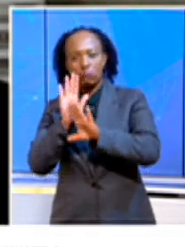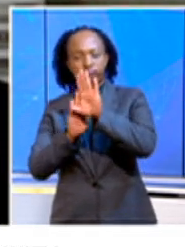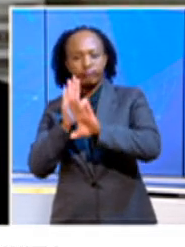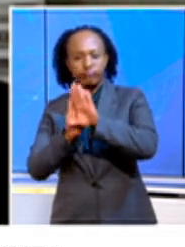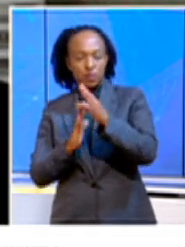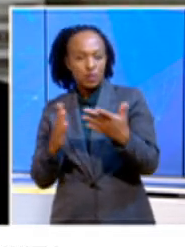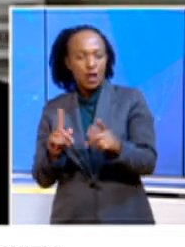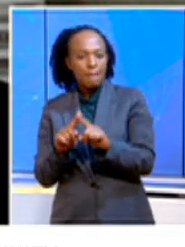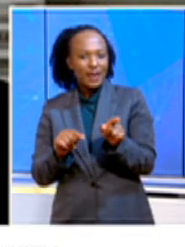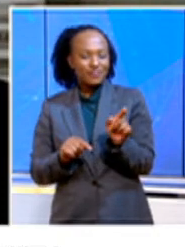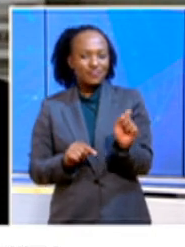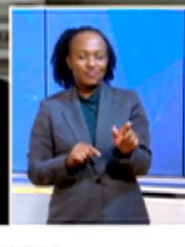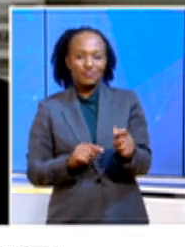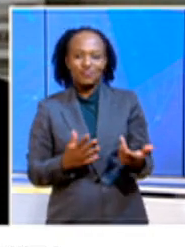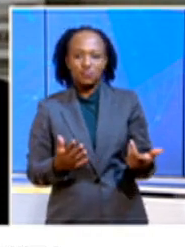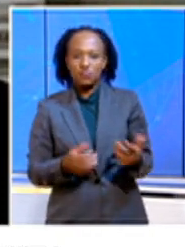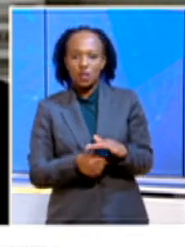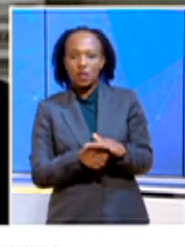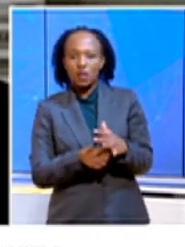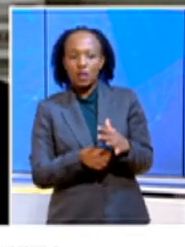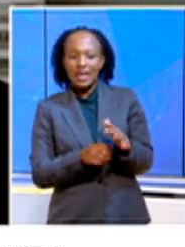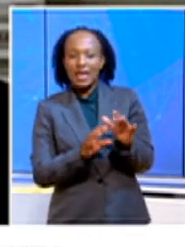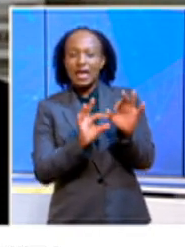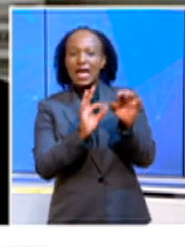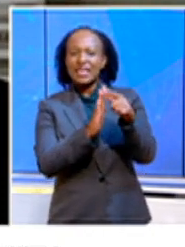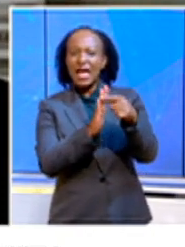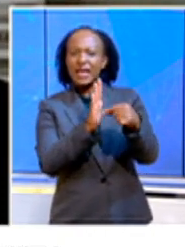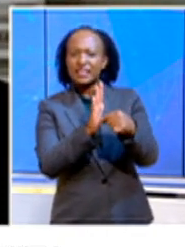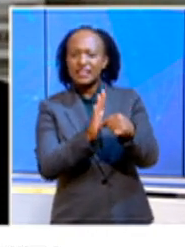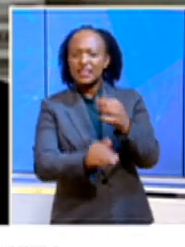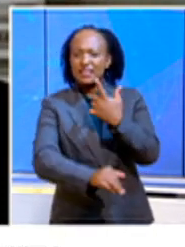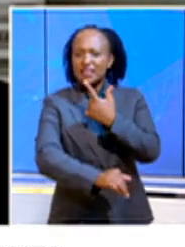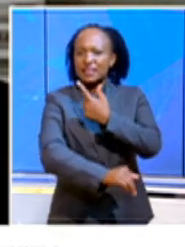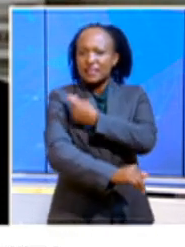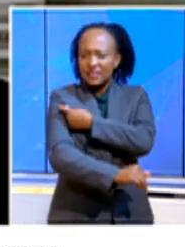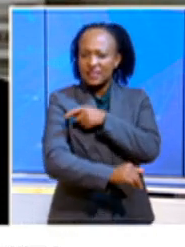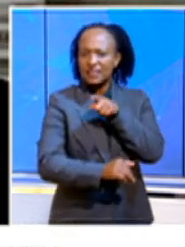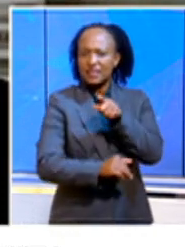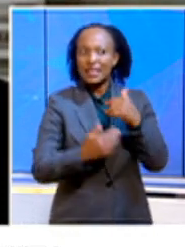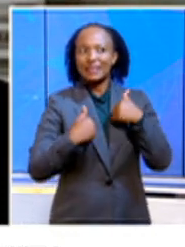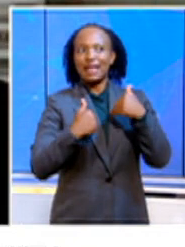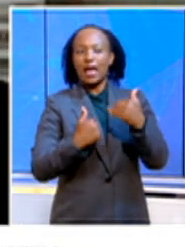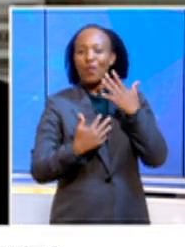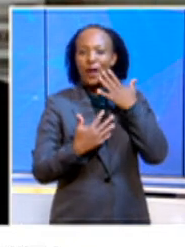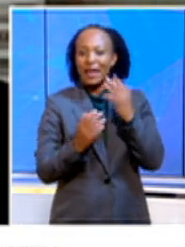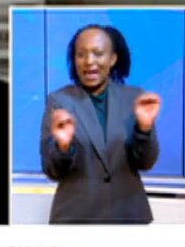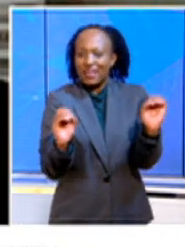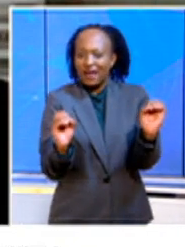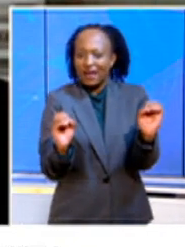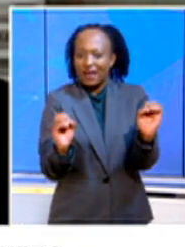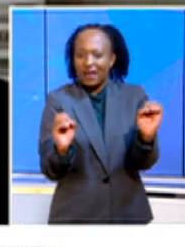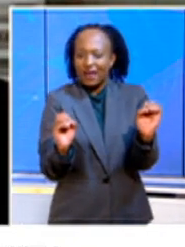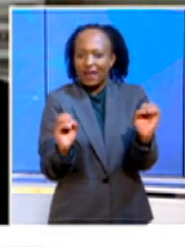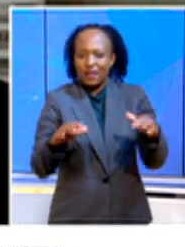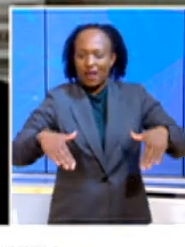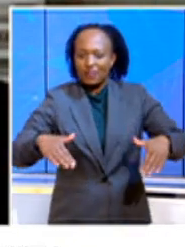in front of it is the fact that we still don't have a set date as to exactly when this national rollout is going to happen. Do you